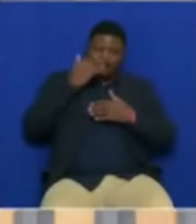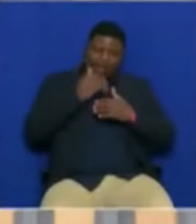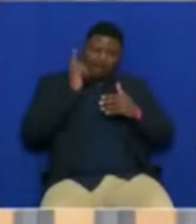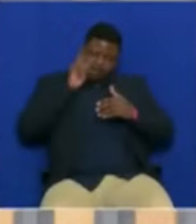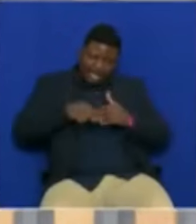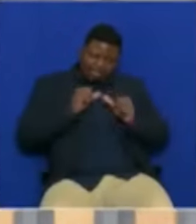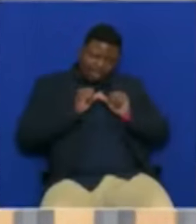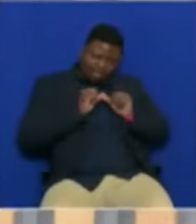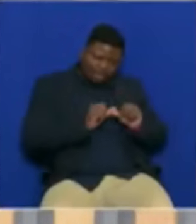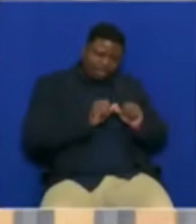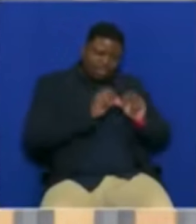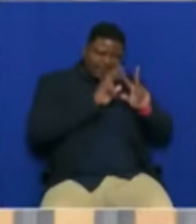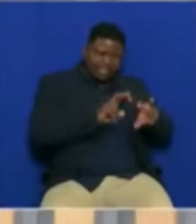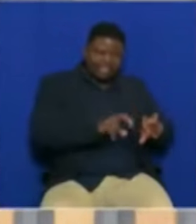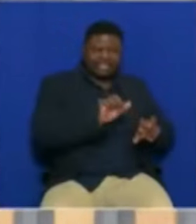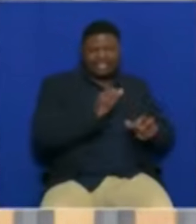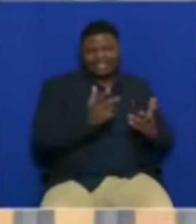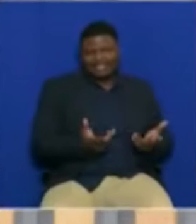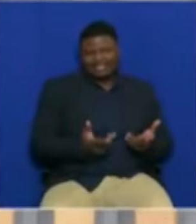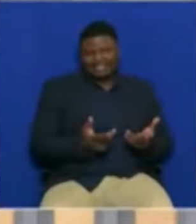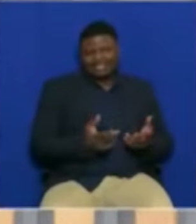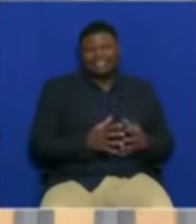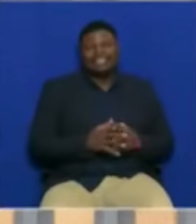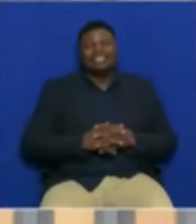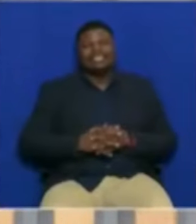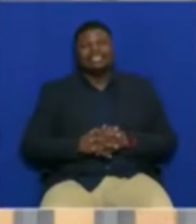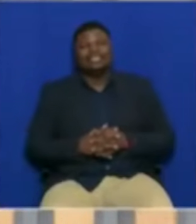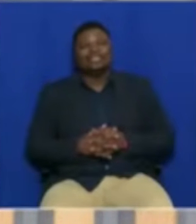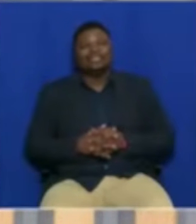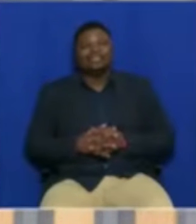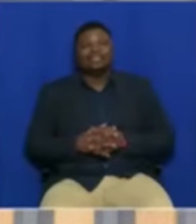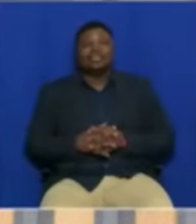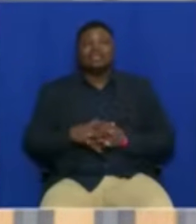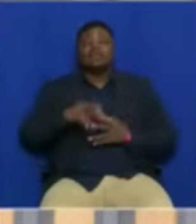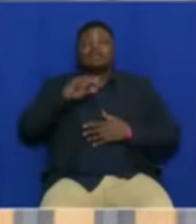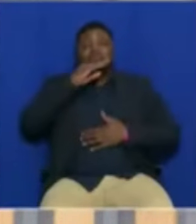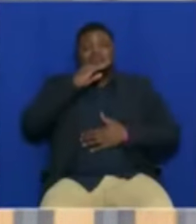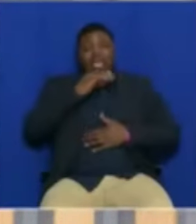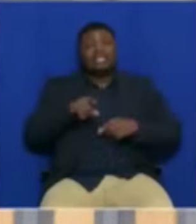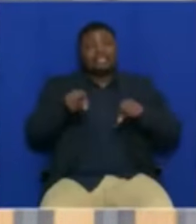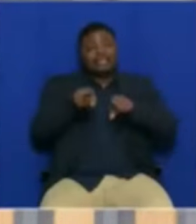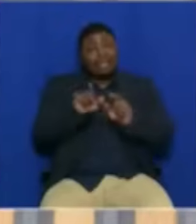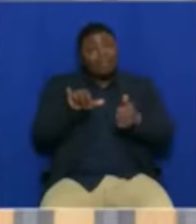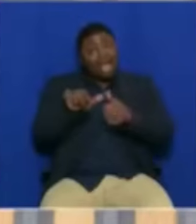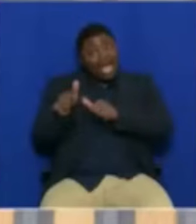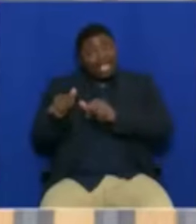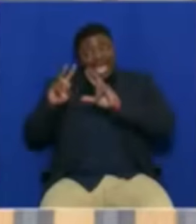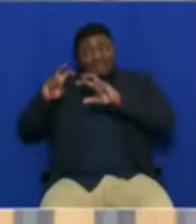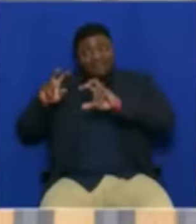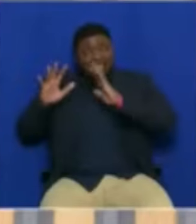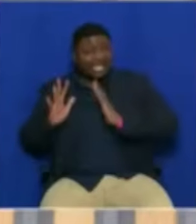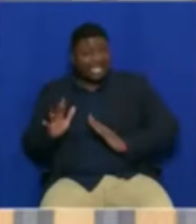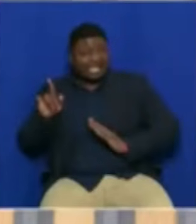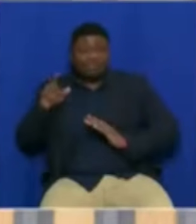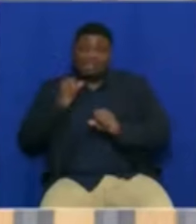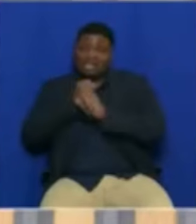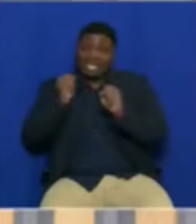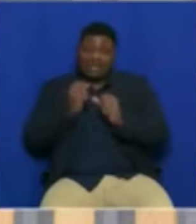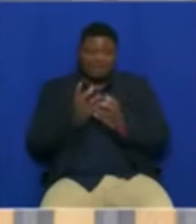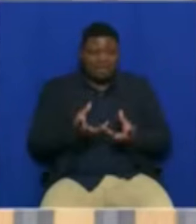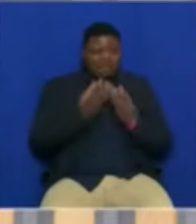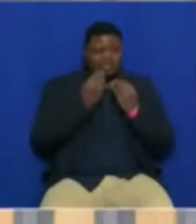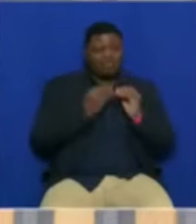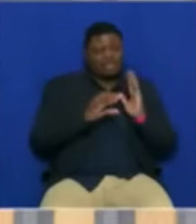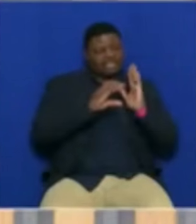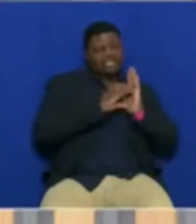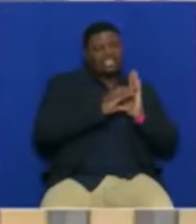with with other investigators as well. They too never get the Section 27 referral.